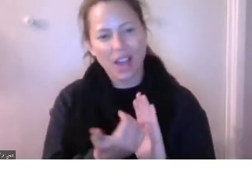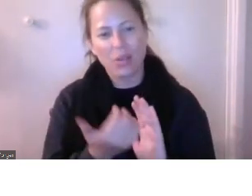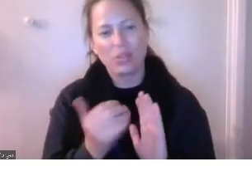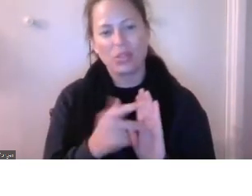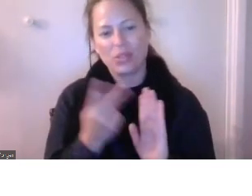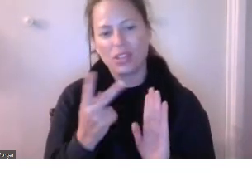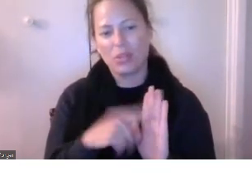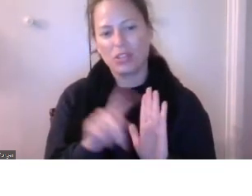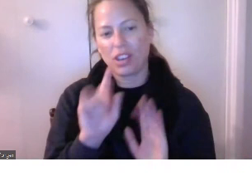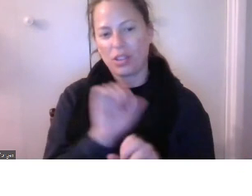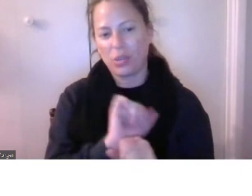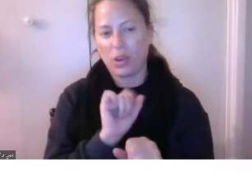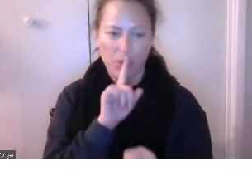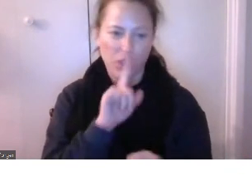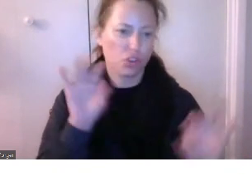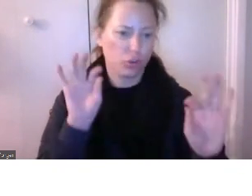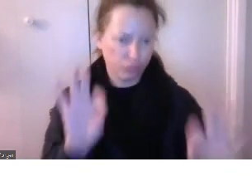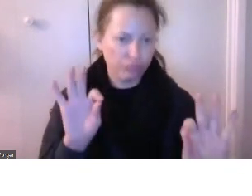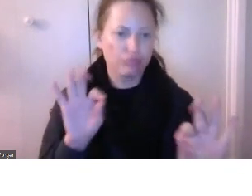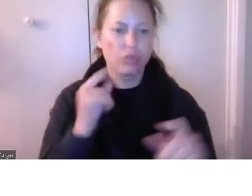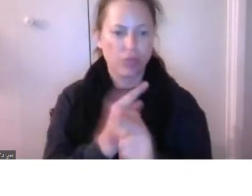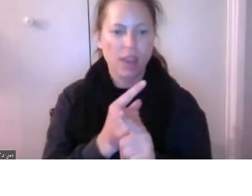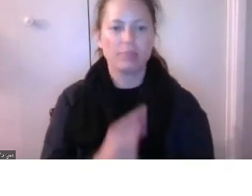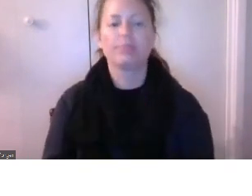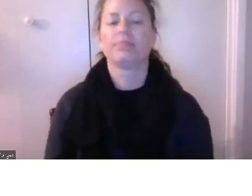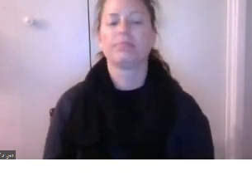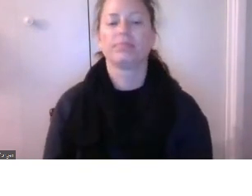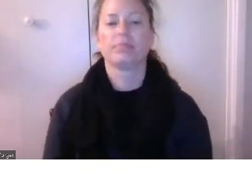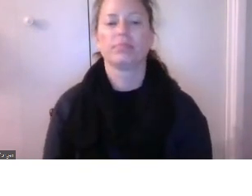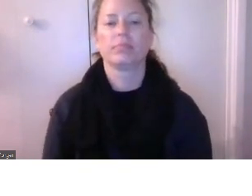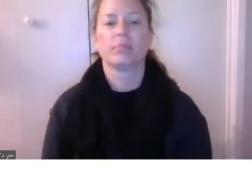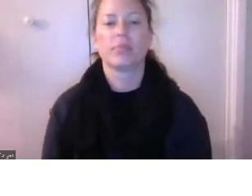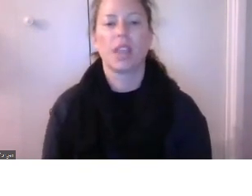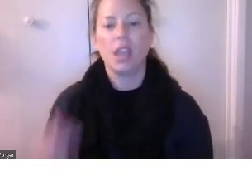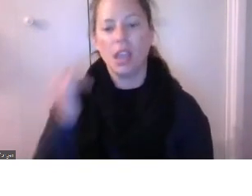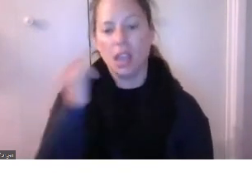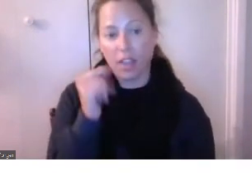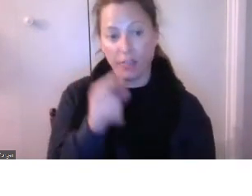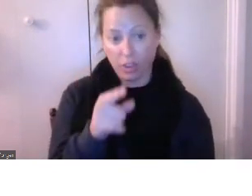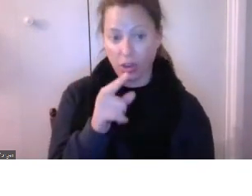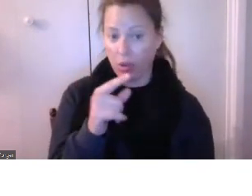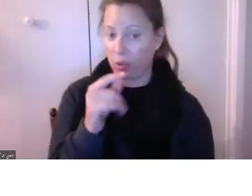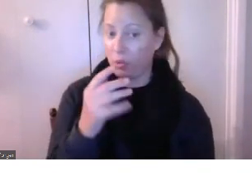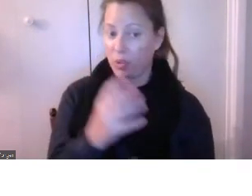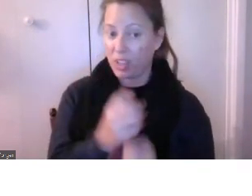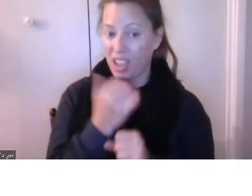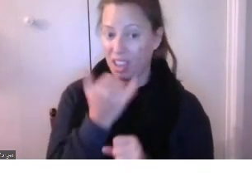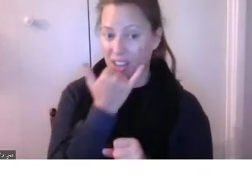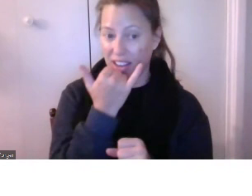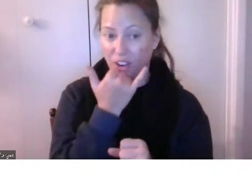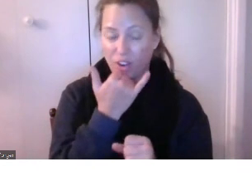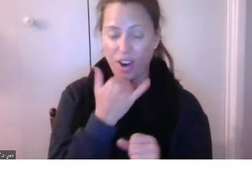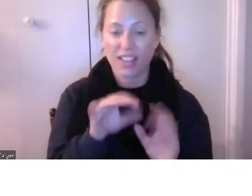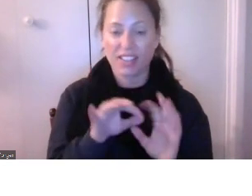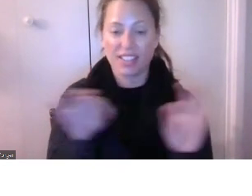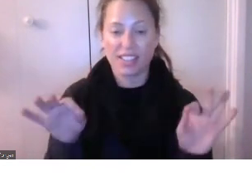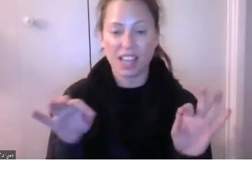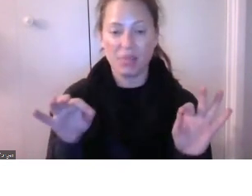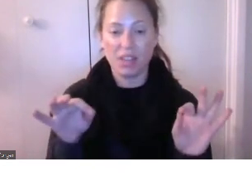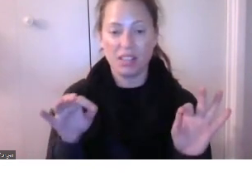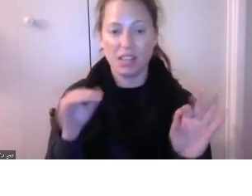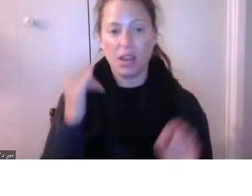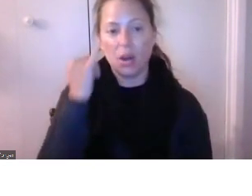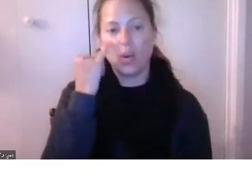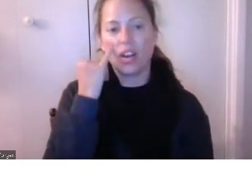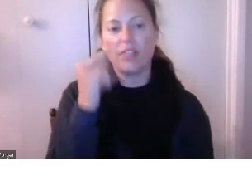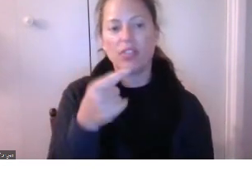to make sure that you did everything correct. Okay. If you get an incorrect statement, a false statement, like what if you